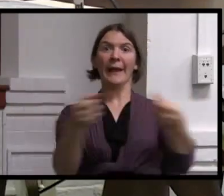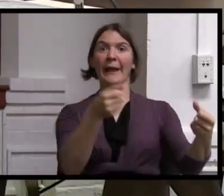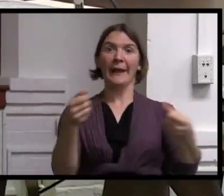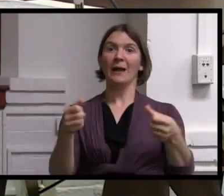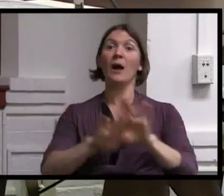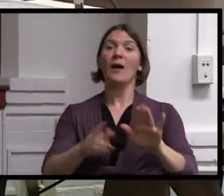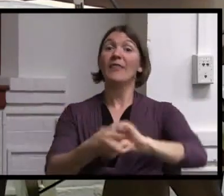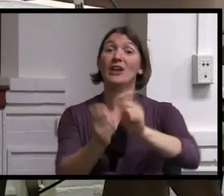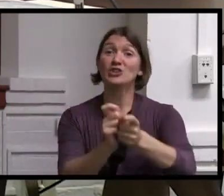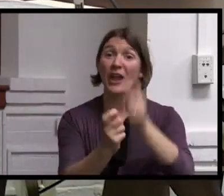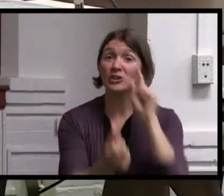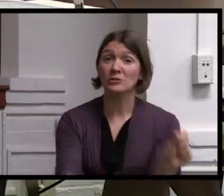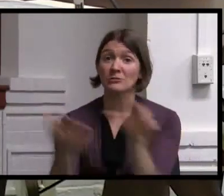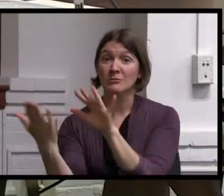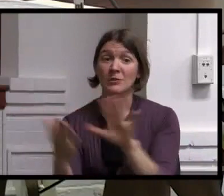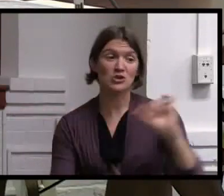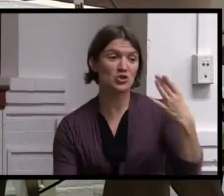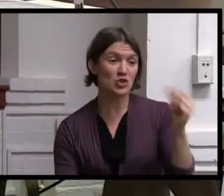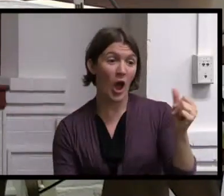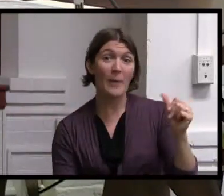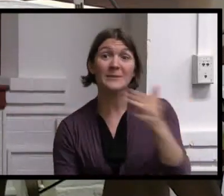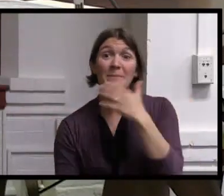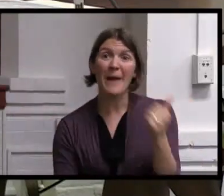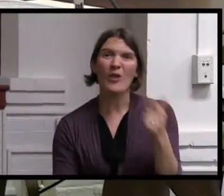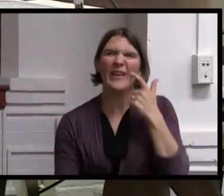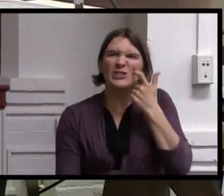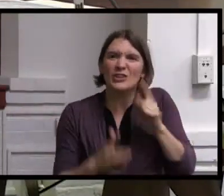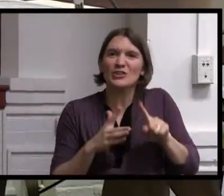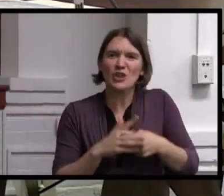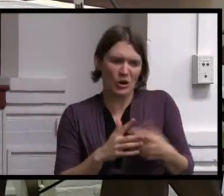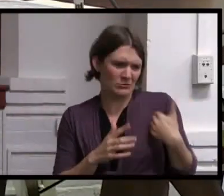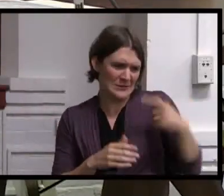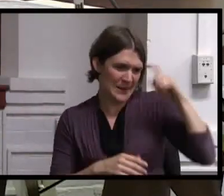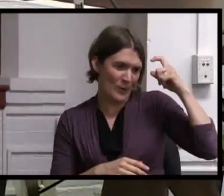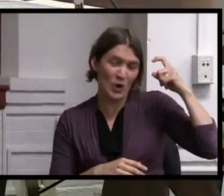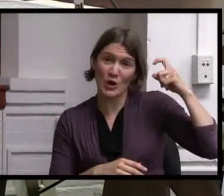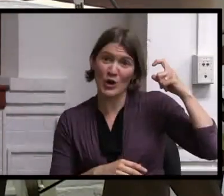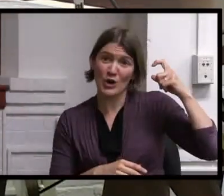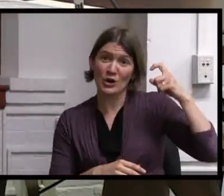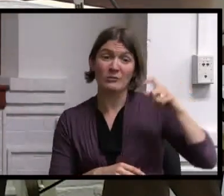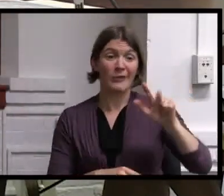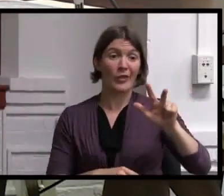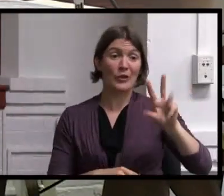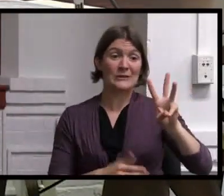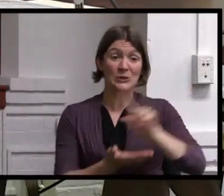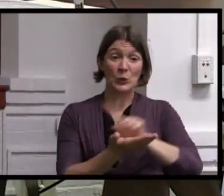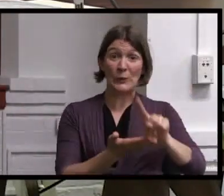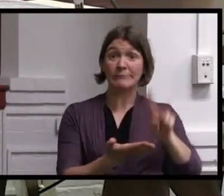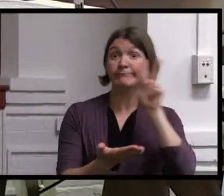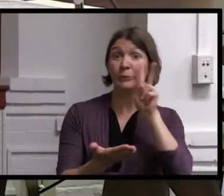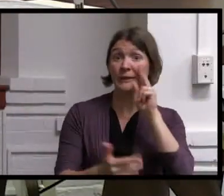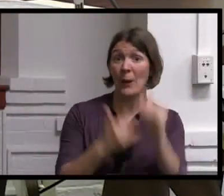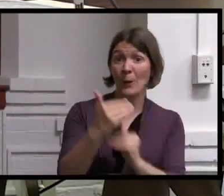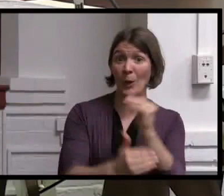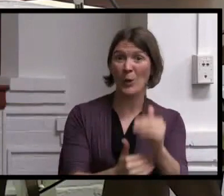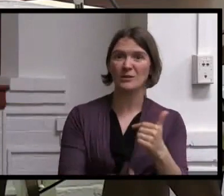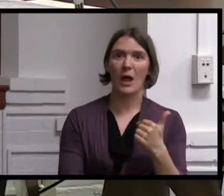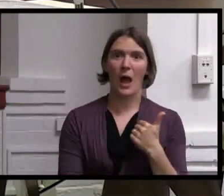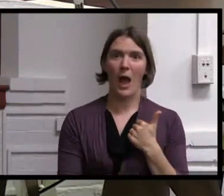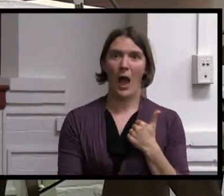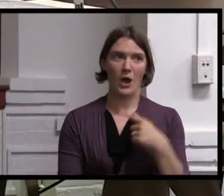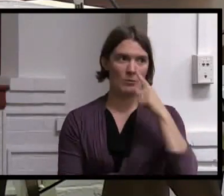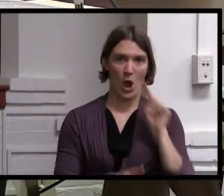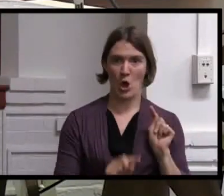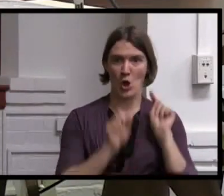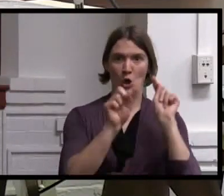so they switched to this jobs program. They're just piloting. It started this summer. It's a 36-week pilot. I would love to take a